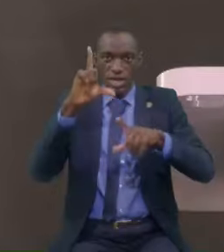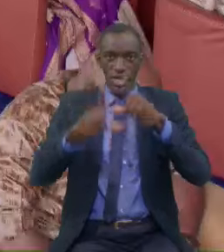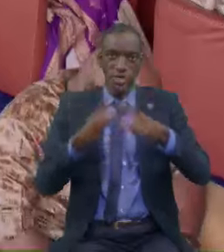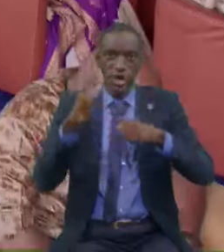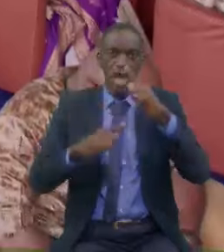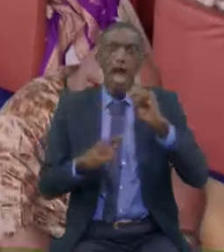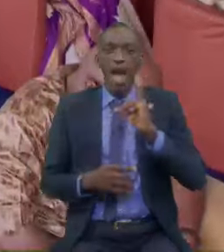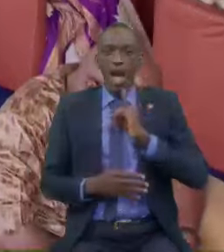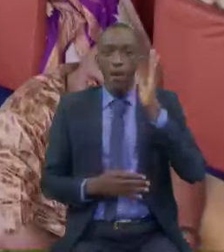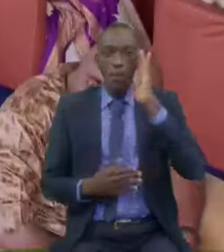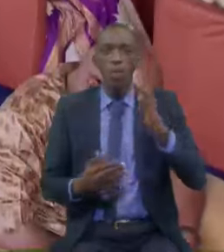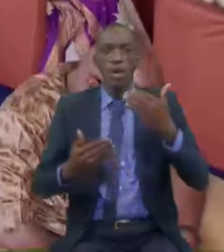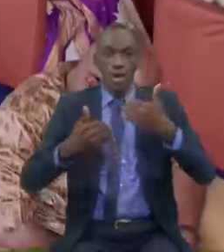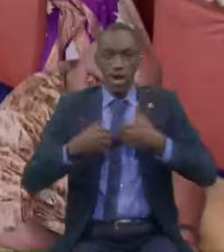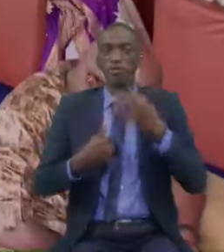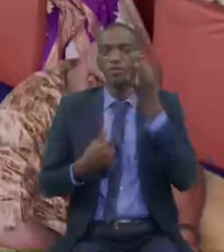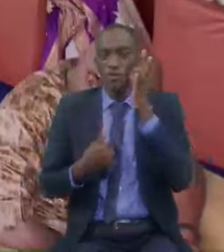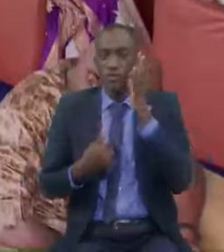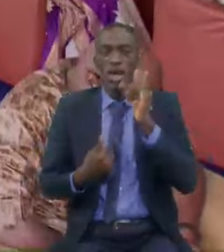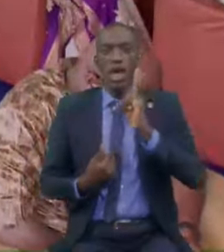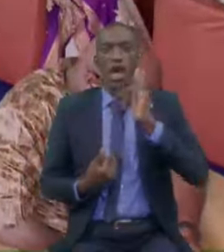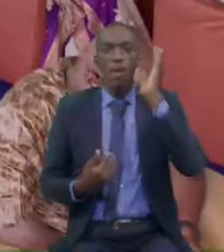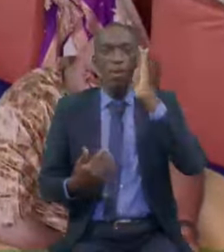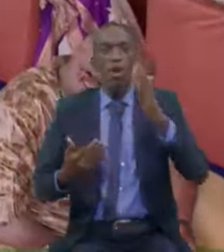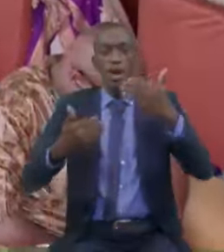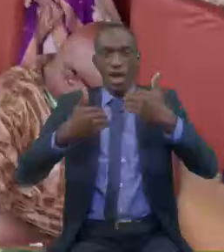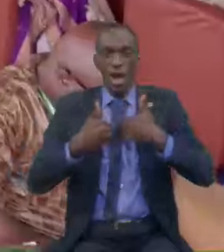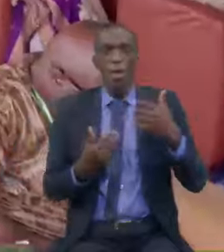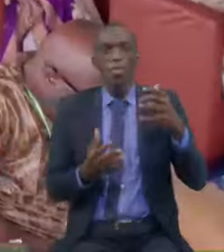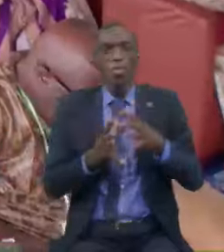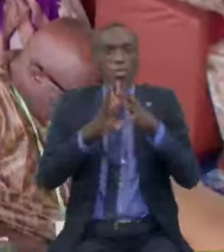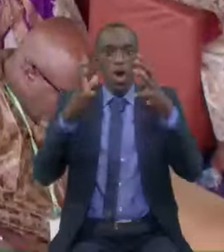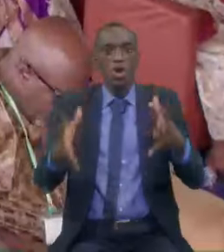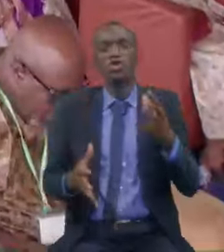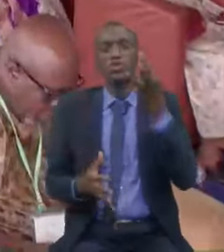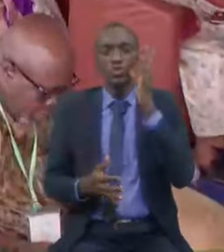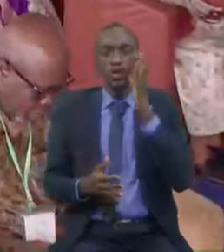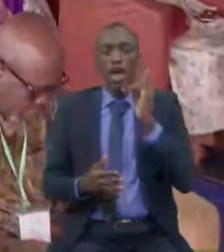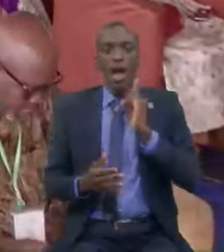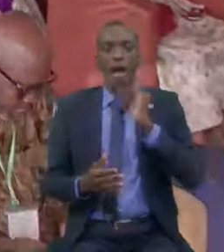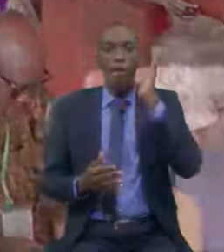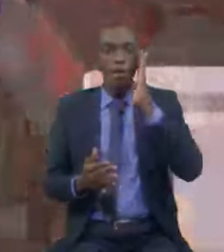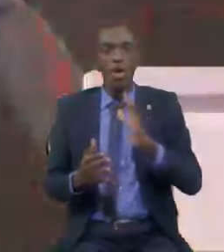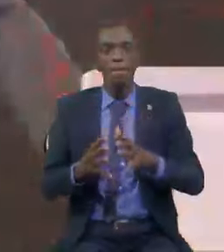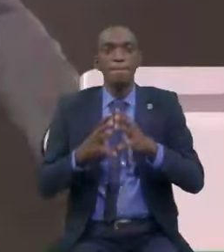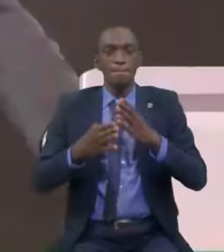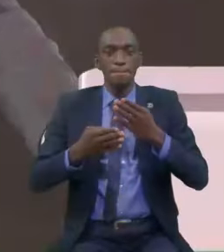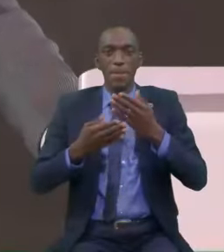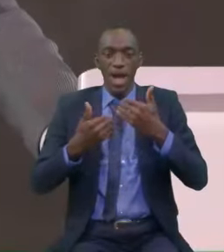bear much fruit. I will bear more fruit. You bear